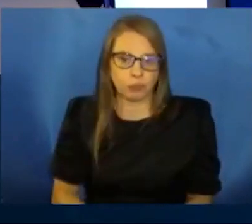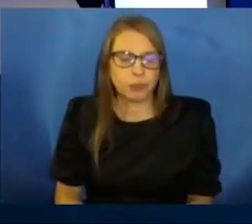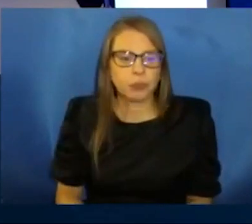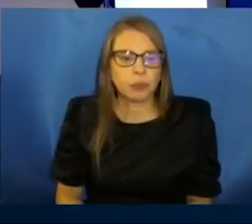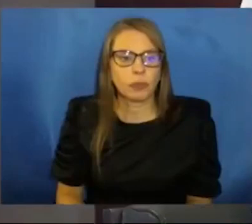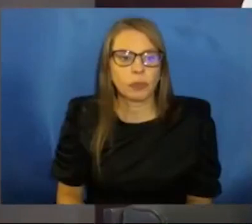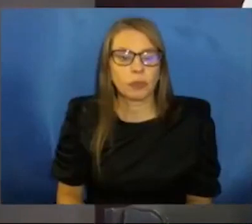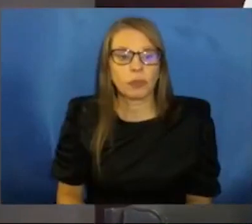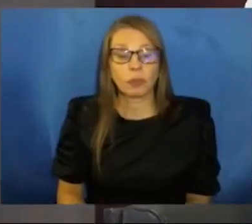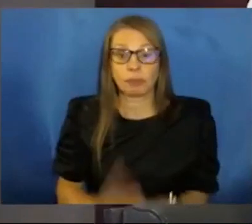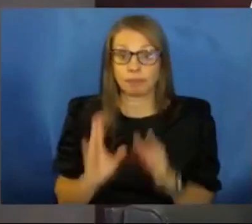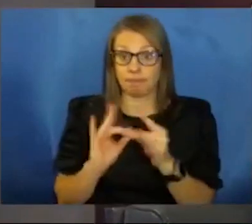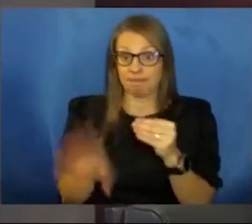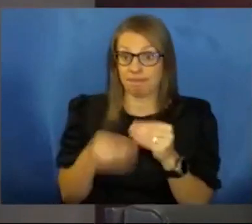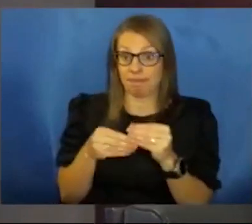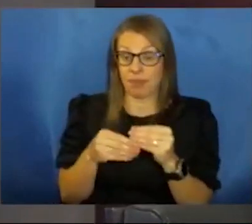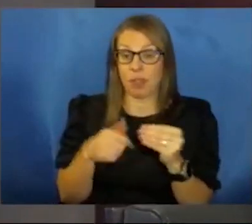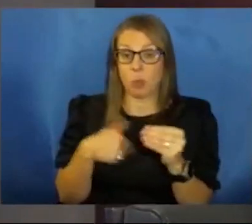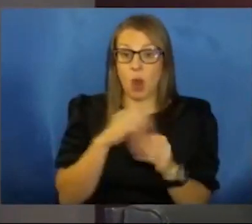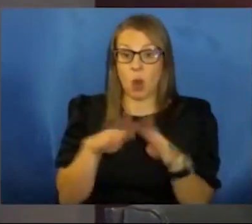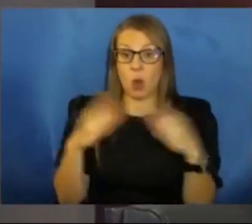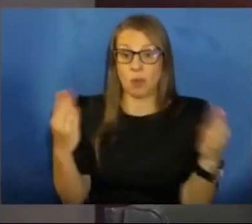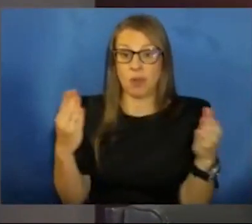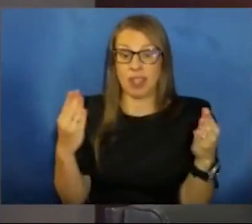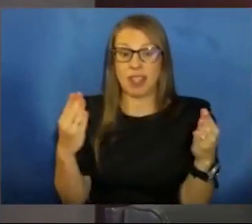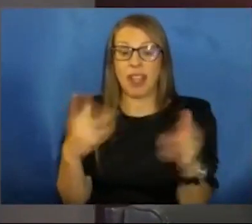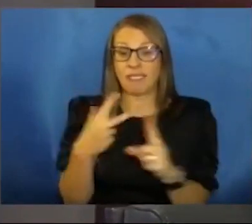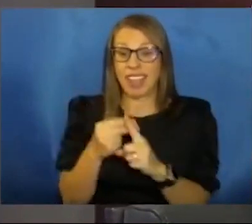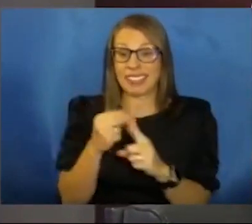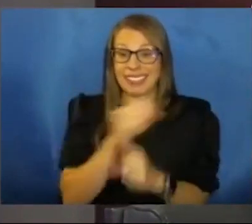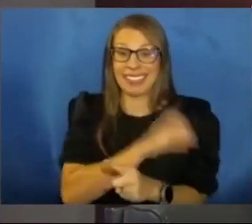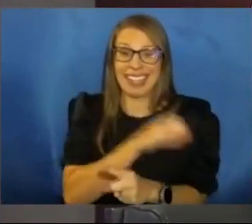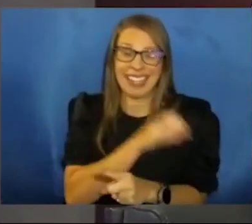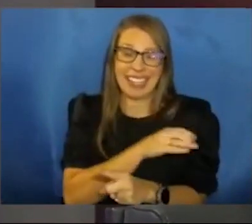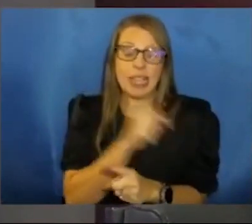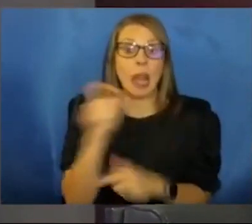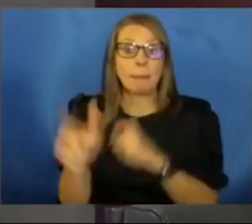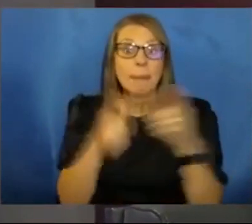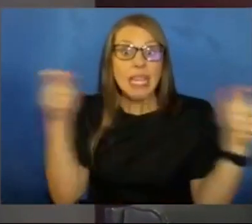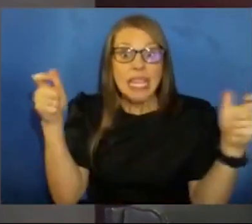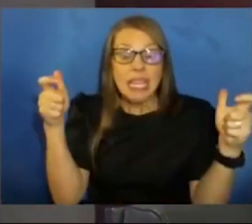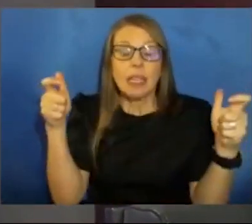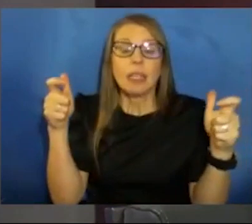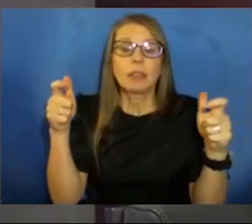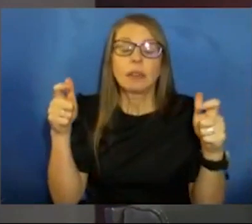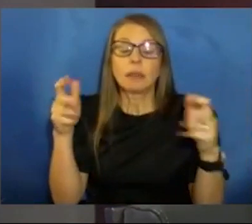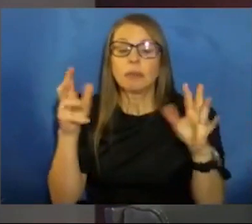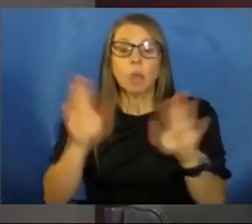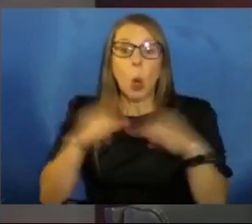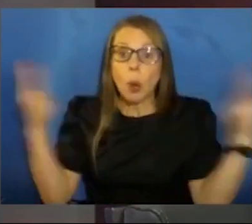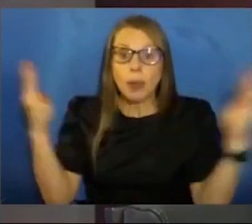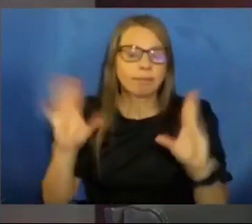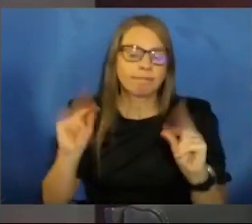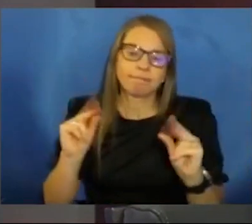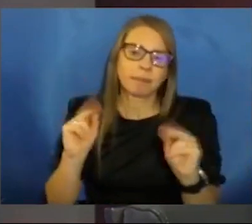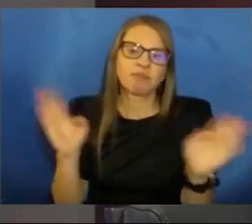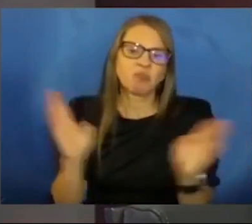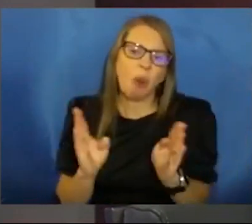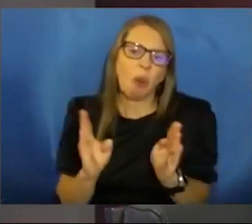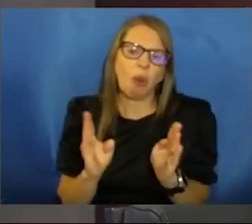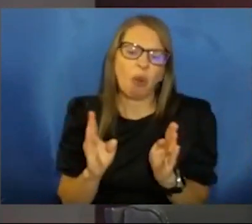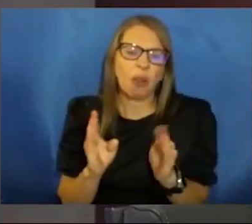who are unvaccinated or unable to get vaccinated as well, by just overall protection throughout that community.